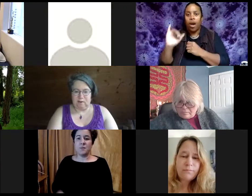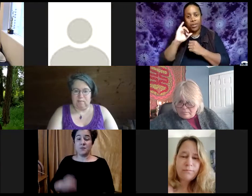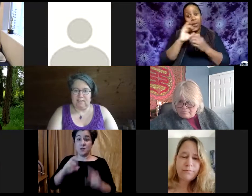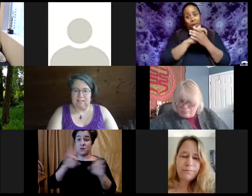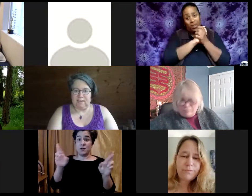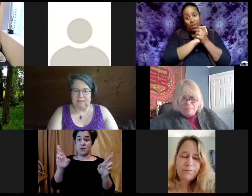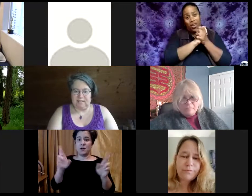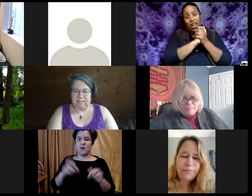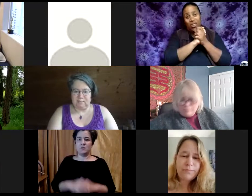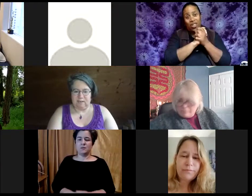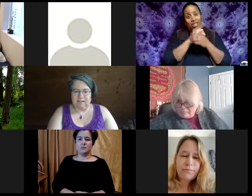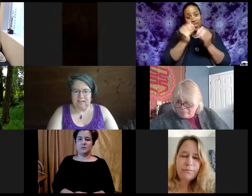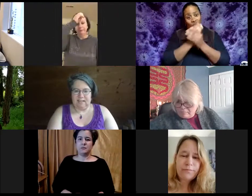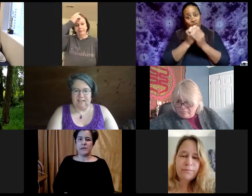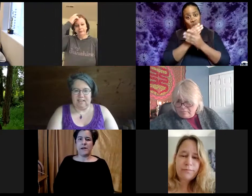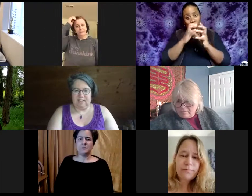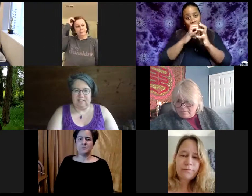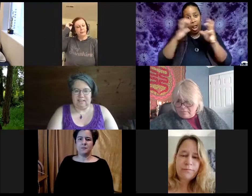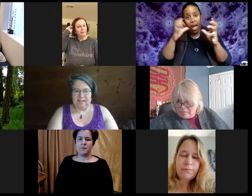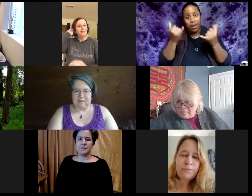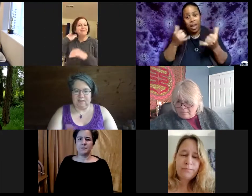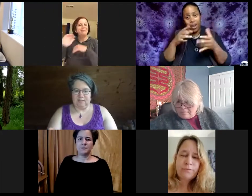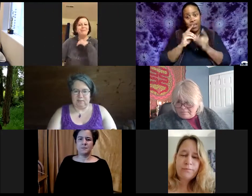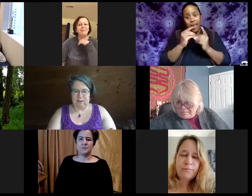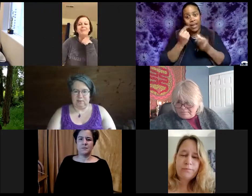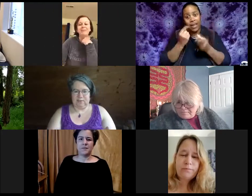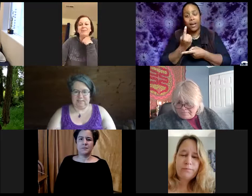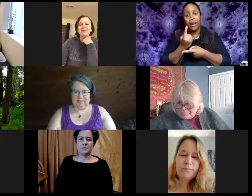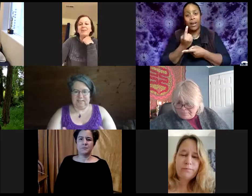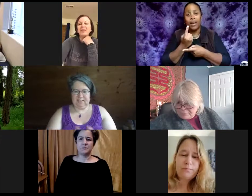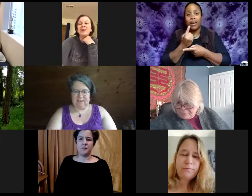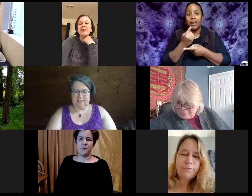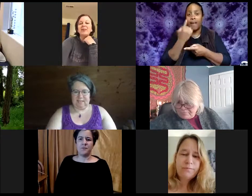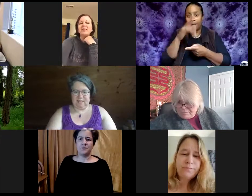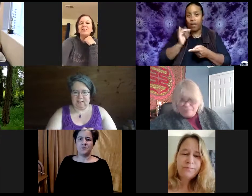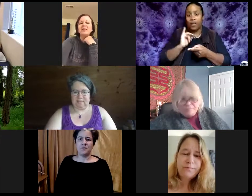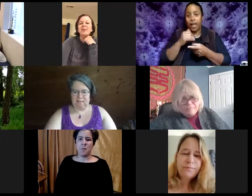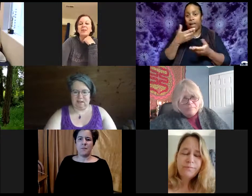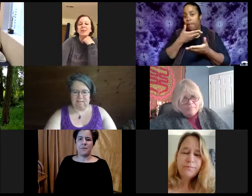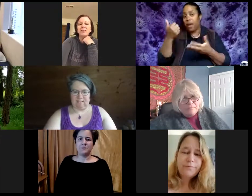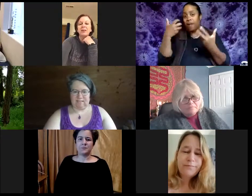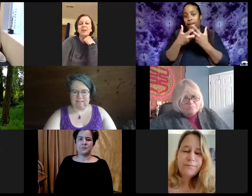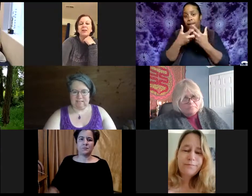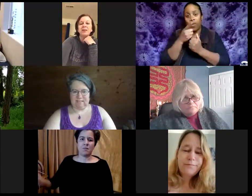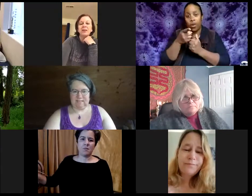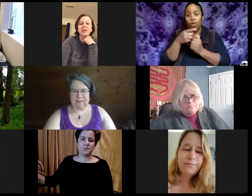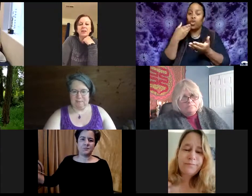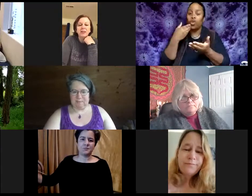you've grown a bunch and that you're dating someone that feels like a better fit for you. Right. So that's great